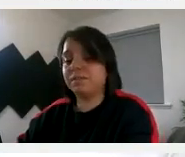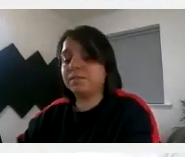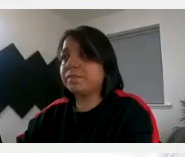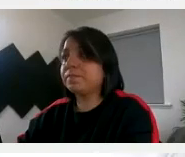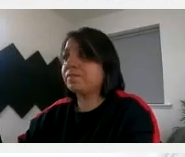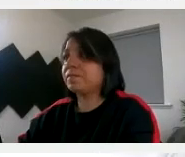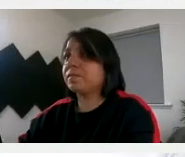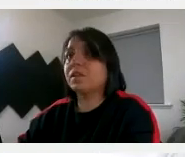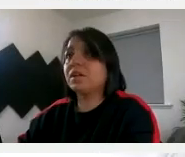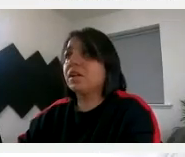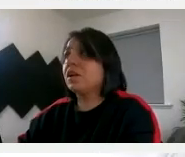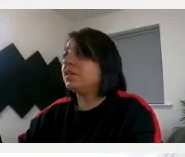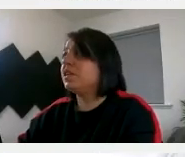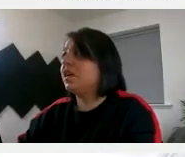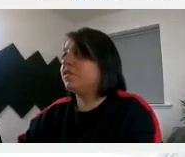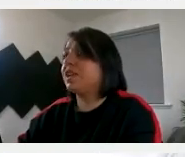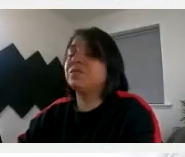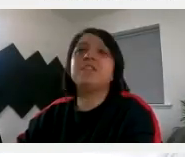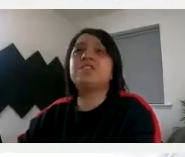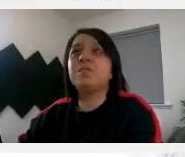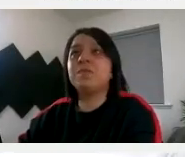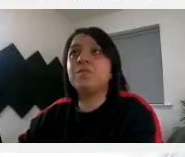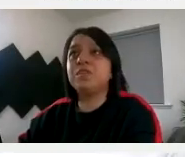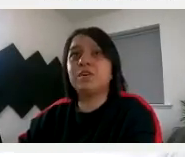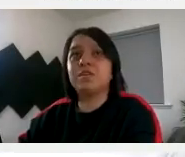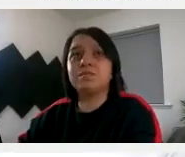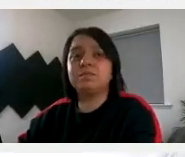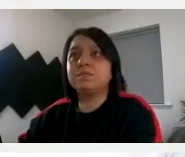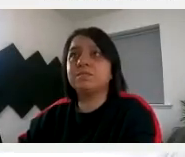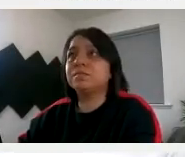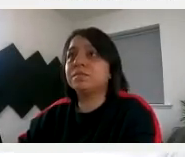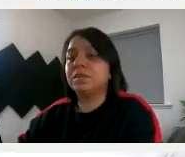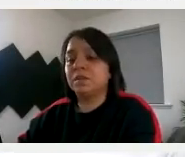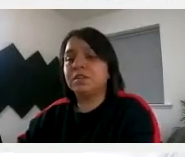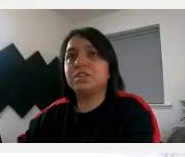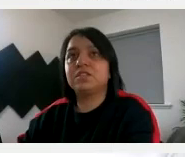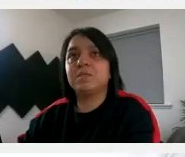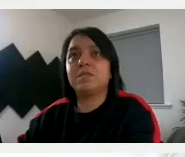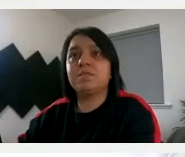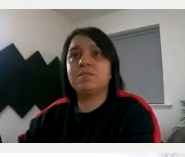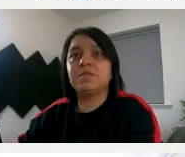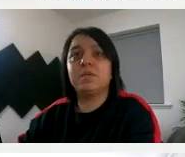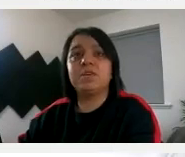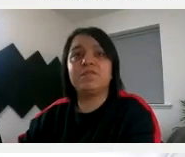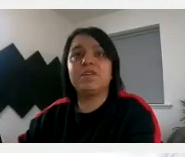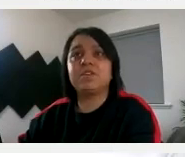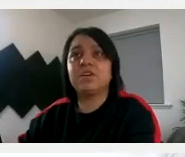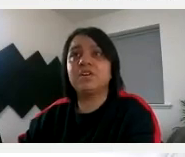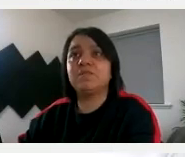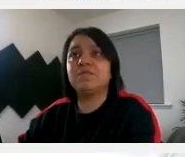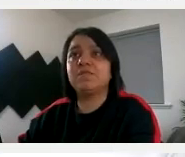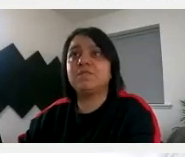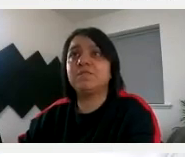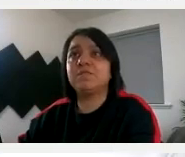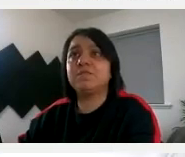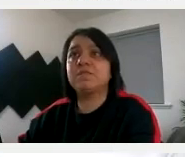video. These are of celebrities. Some of them you would know. Some of them you probably have not heard of